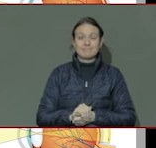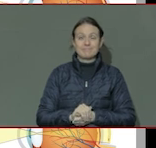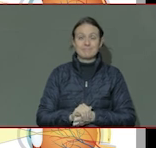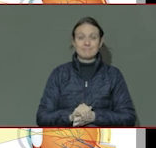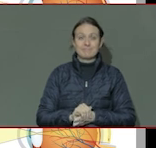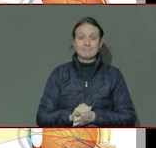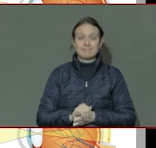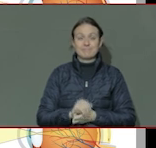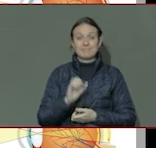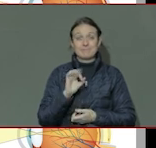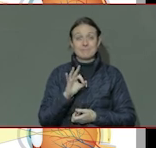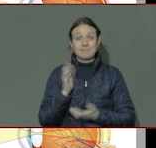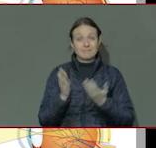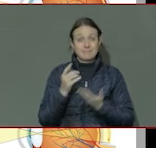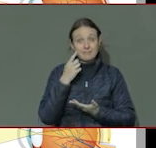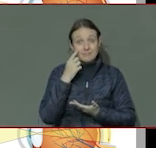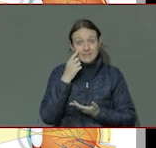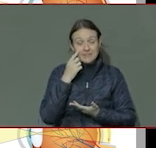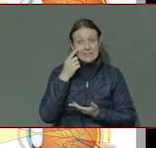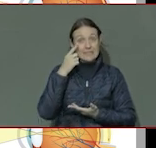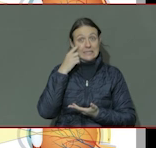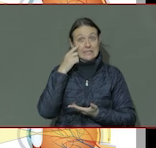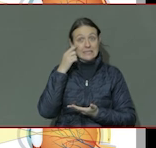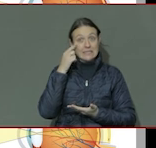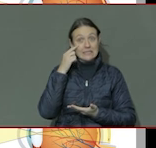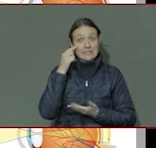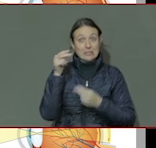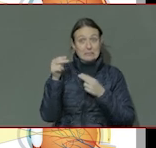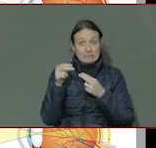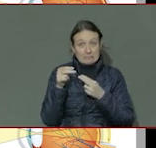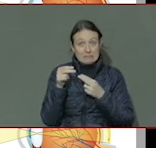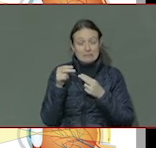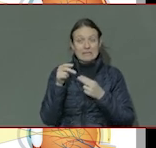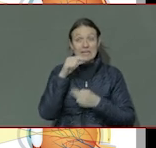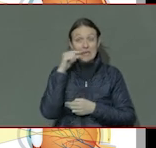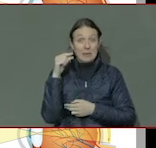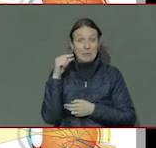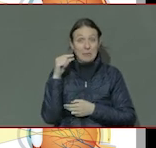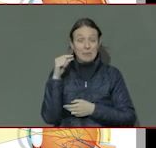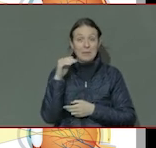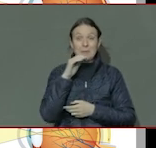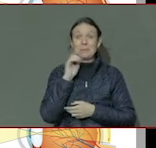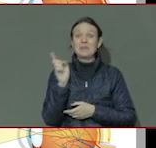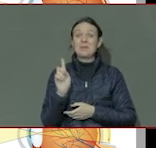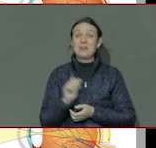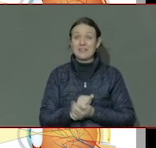So if you are going to see short-sightedness, this is this one here, you will see that